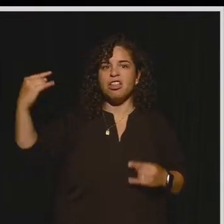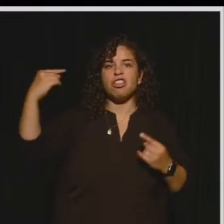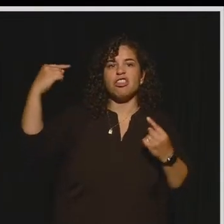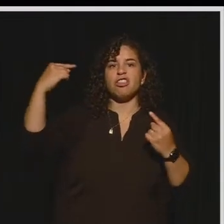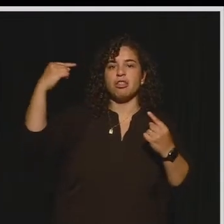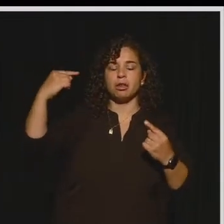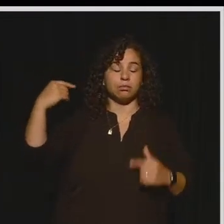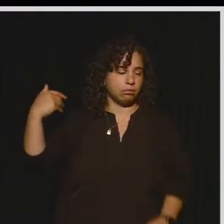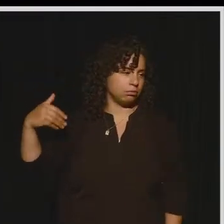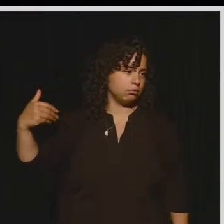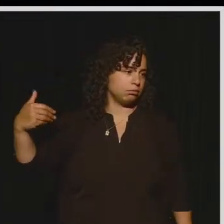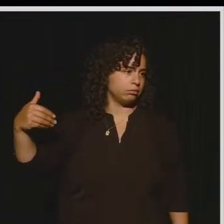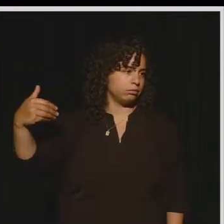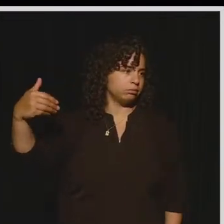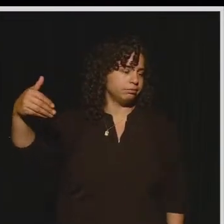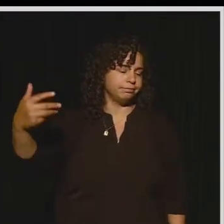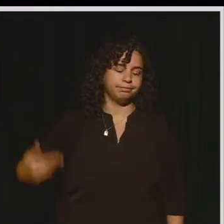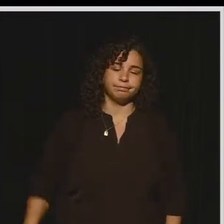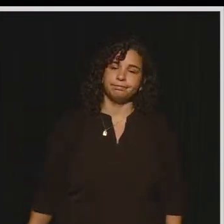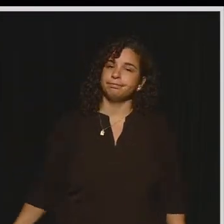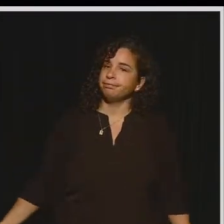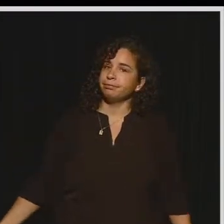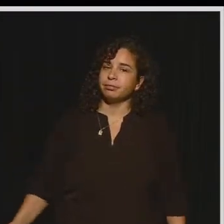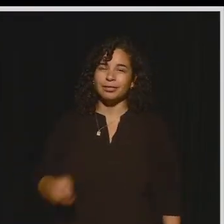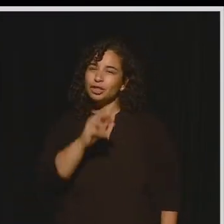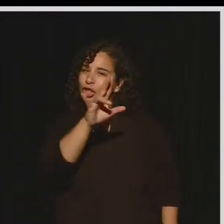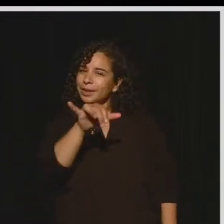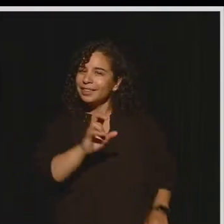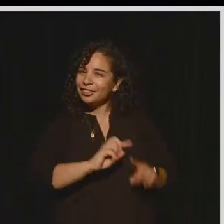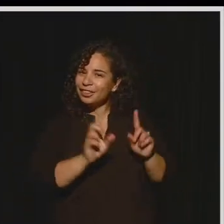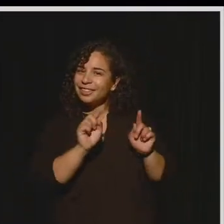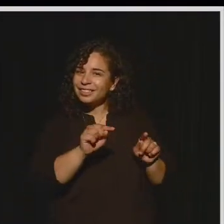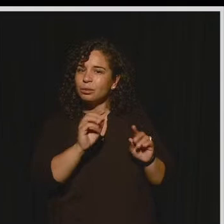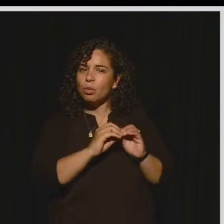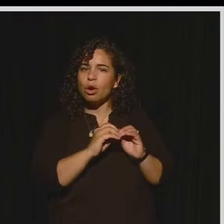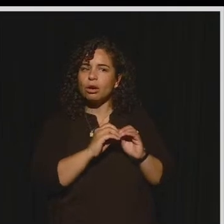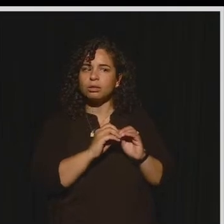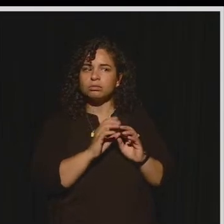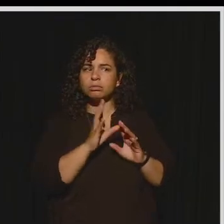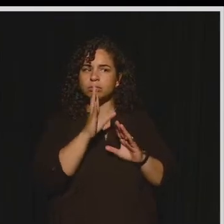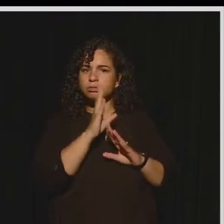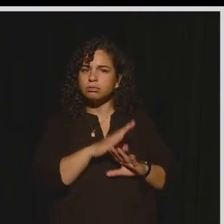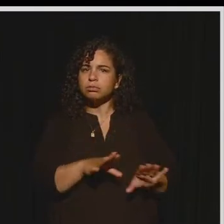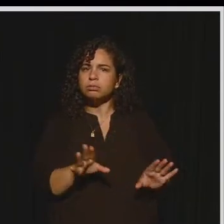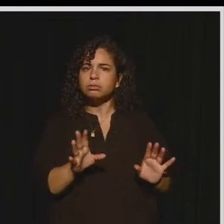People are getting to, you know, I think that Surrey's a little bit different because it is so